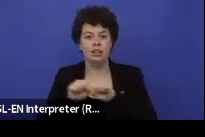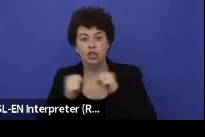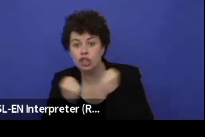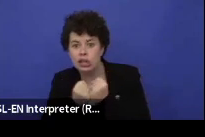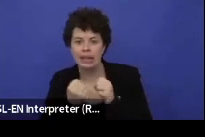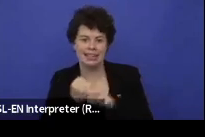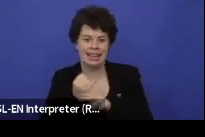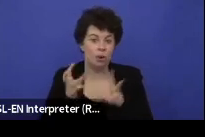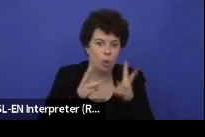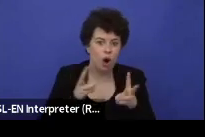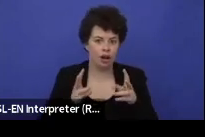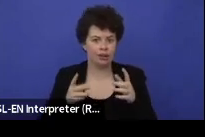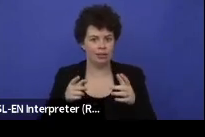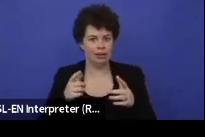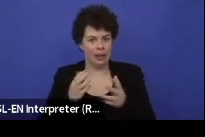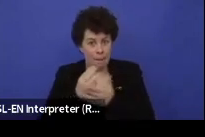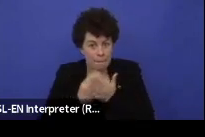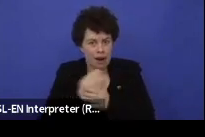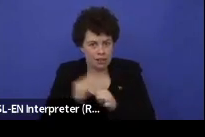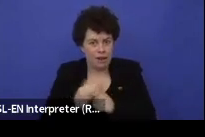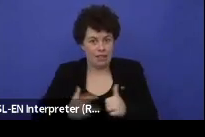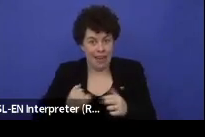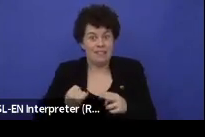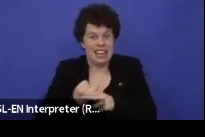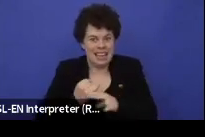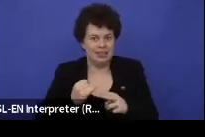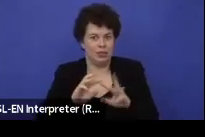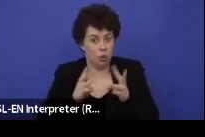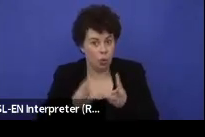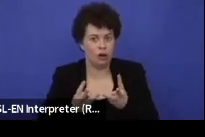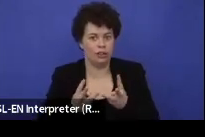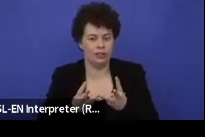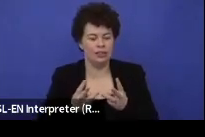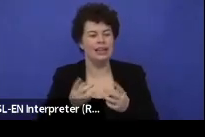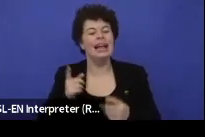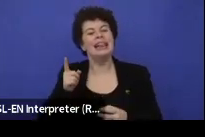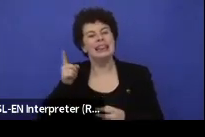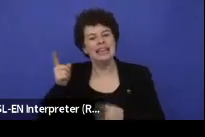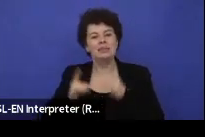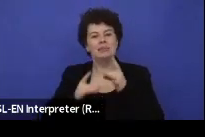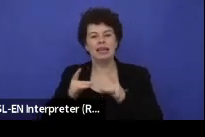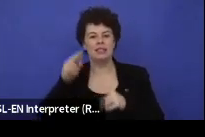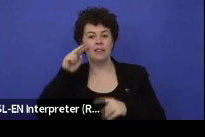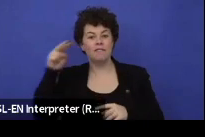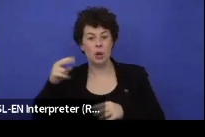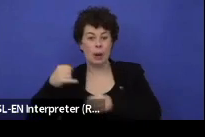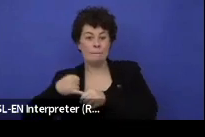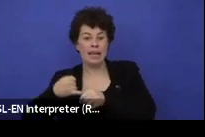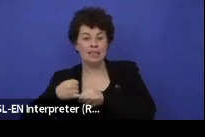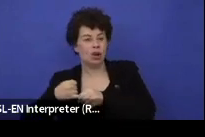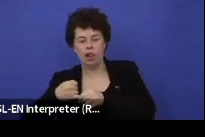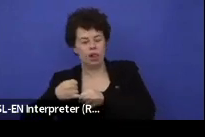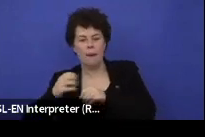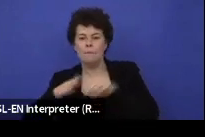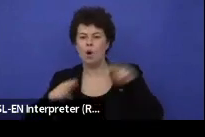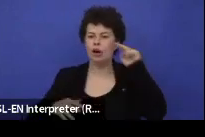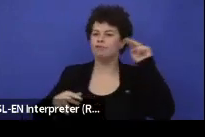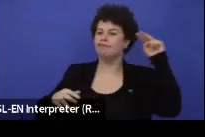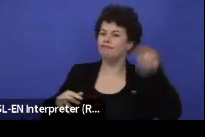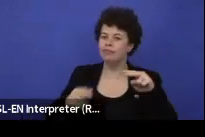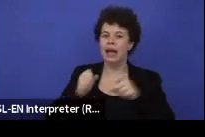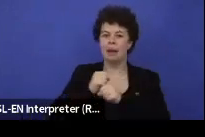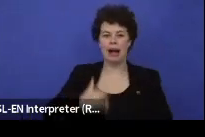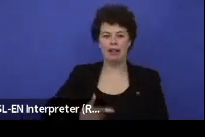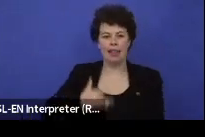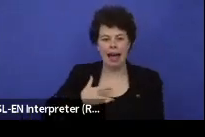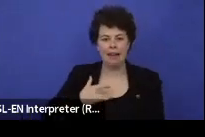in. And it's a way to normalise menopause. It takes it more of a positive view of menopause. It takes